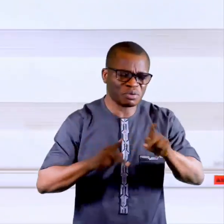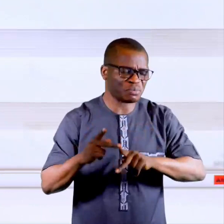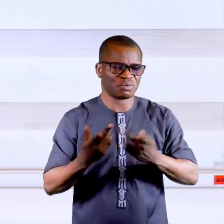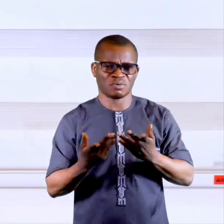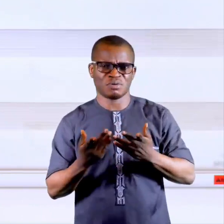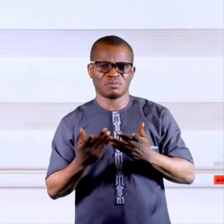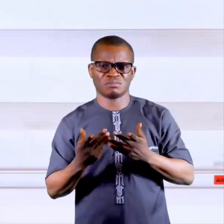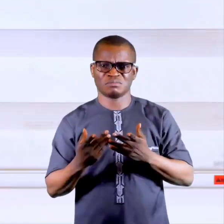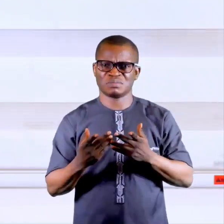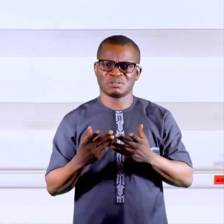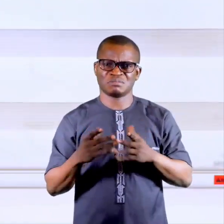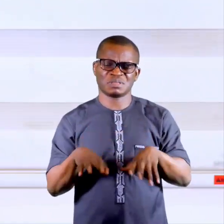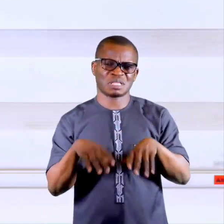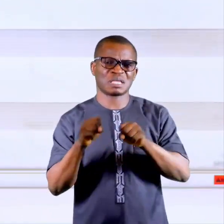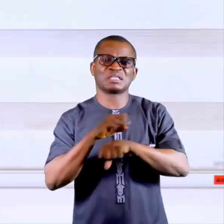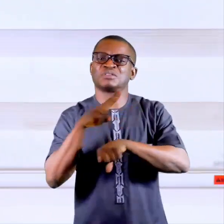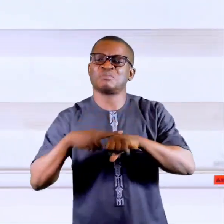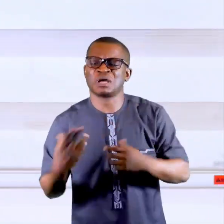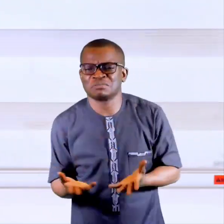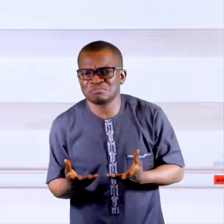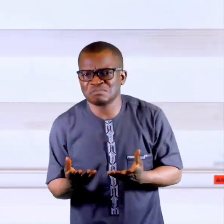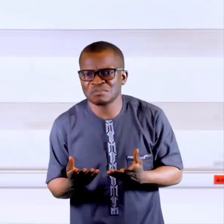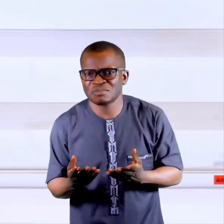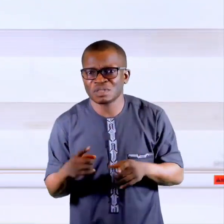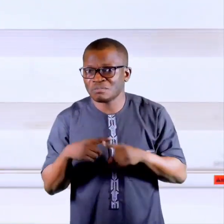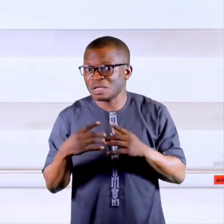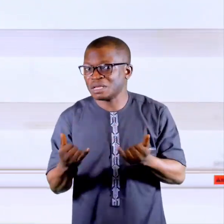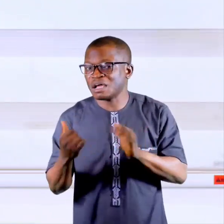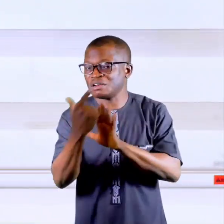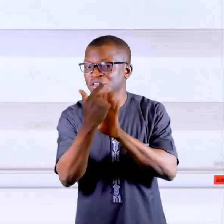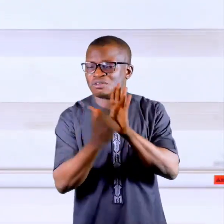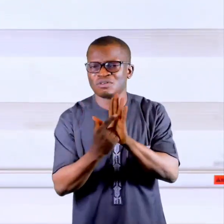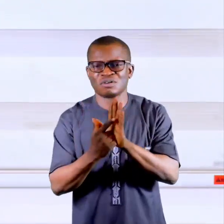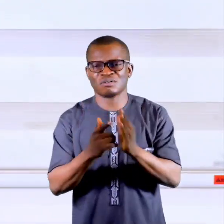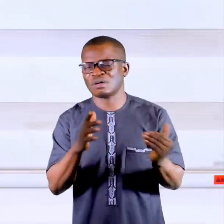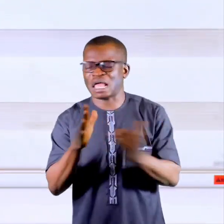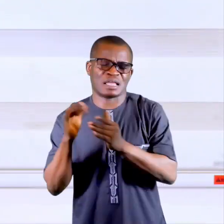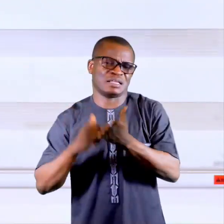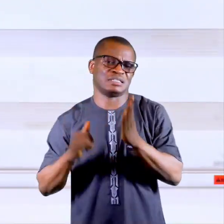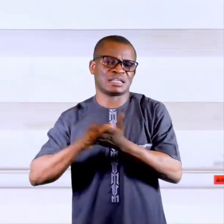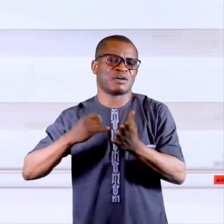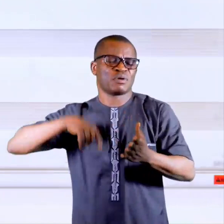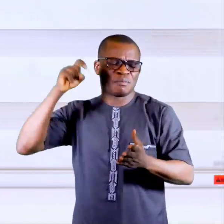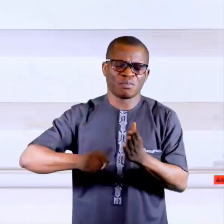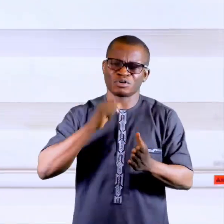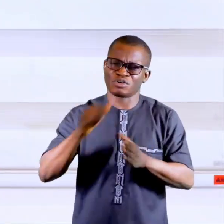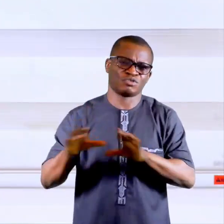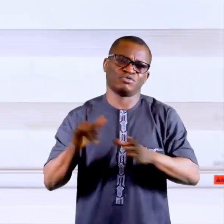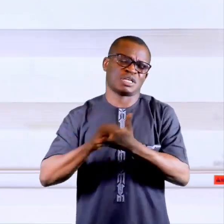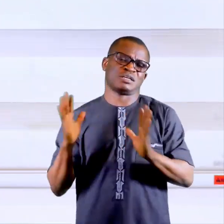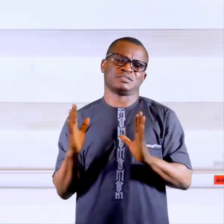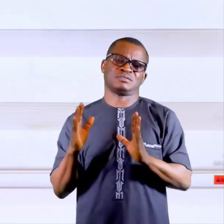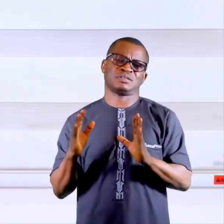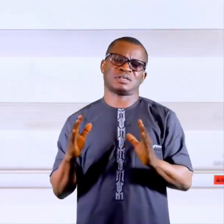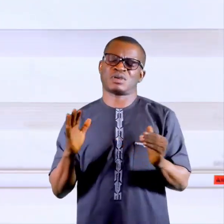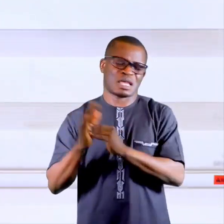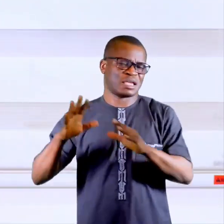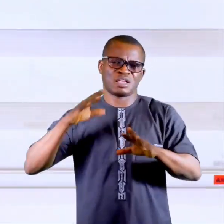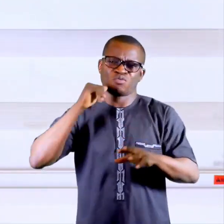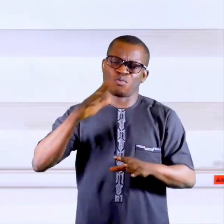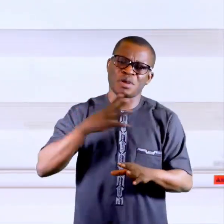culture, but the act has criminalized it to tell us that we should not commit such violence against women and